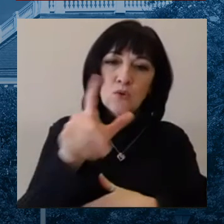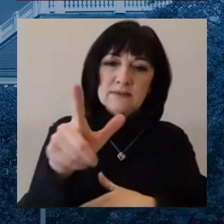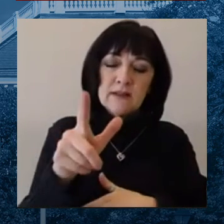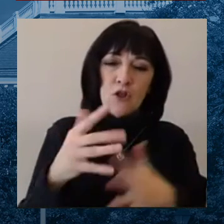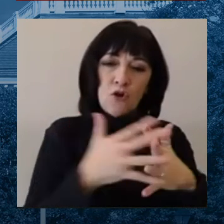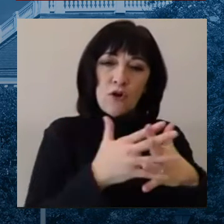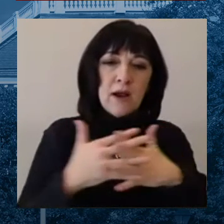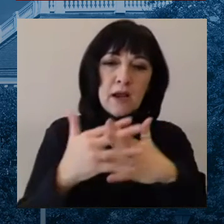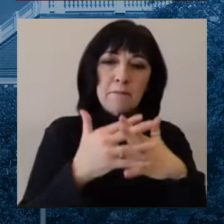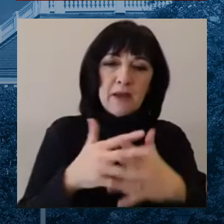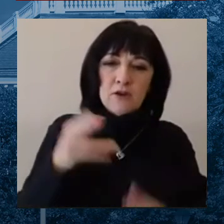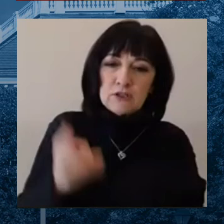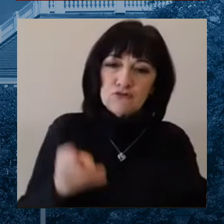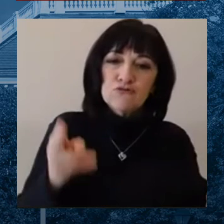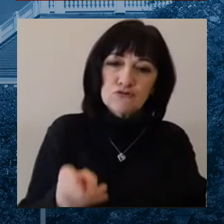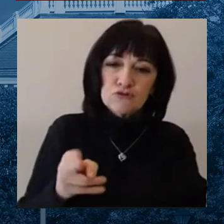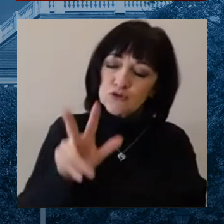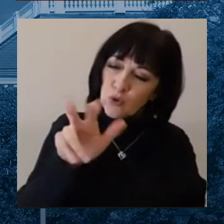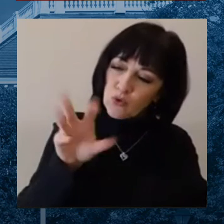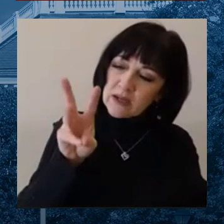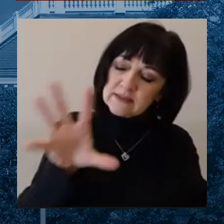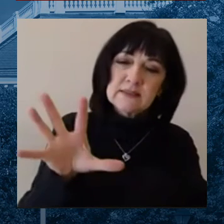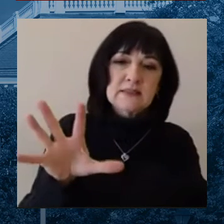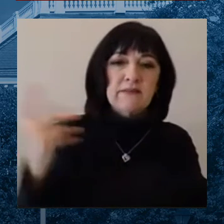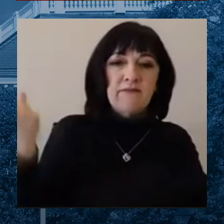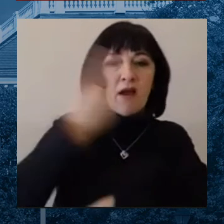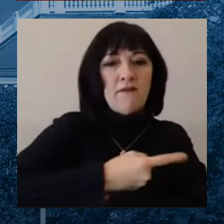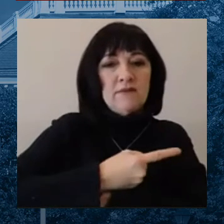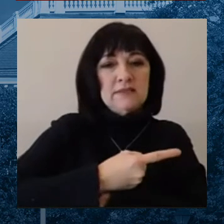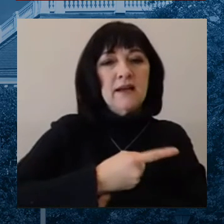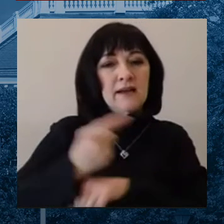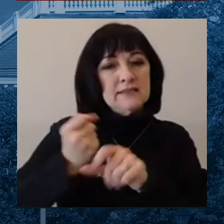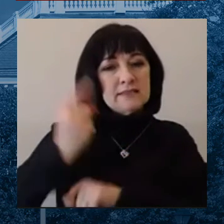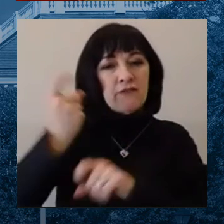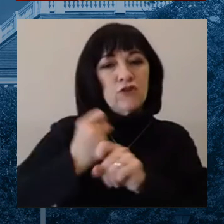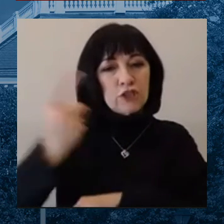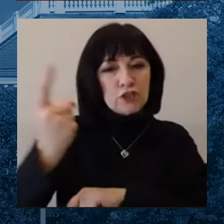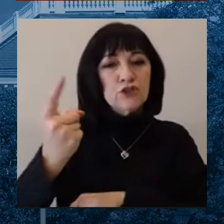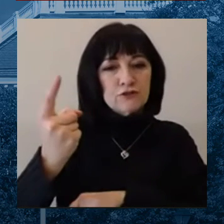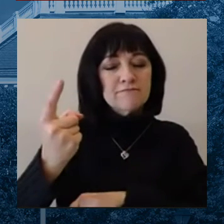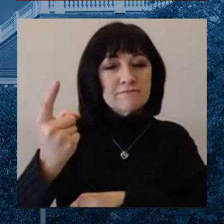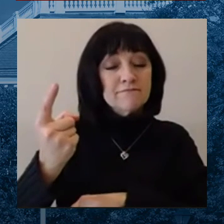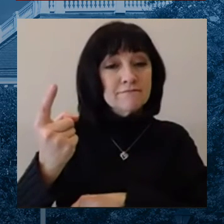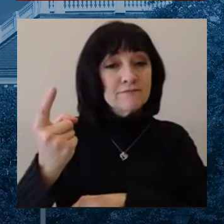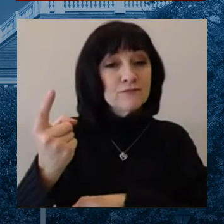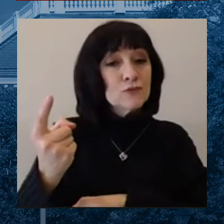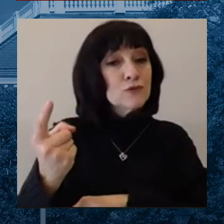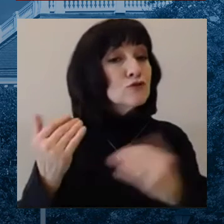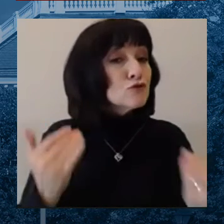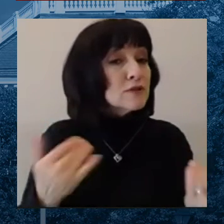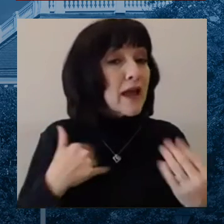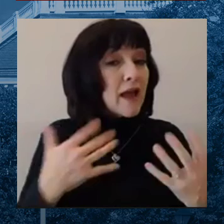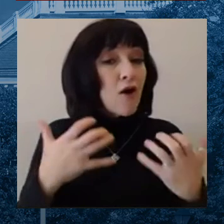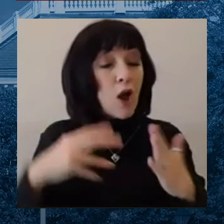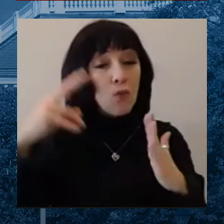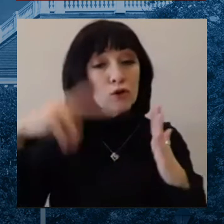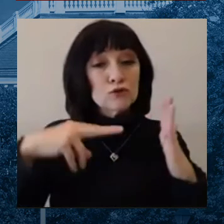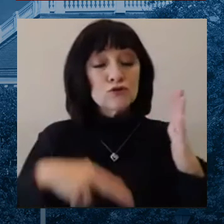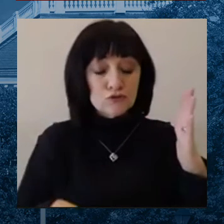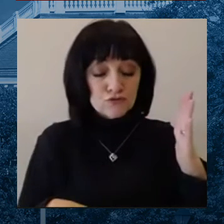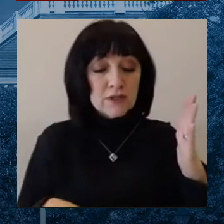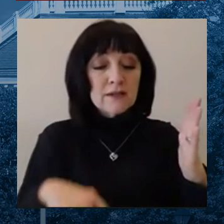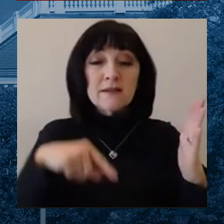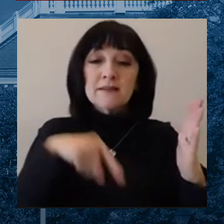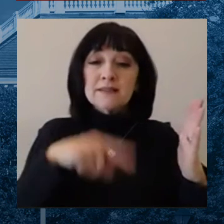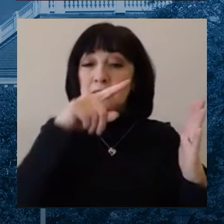history 365 days of the year. So with that, I'm going to read the proclamation. It reads, whereas